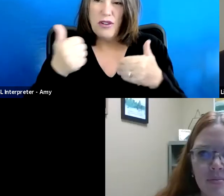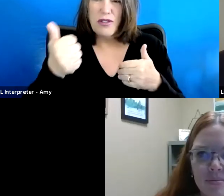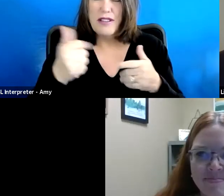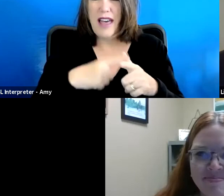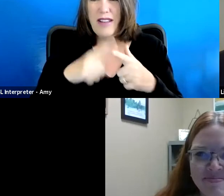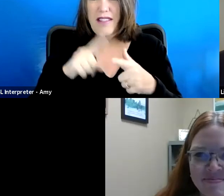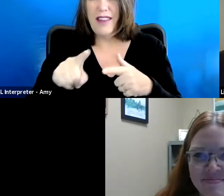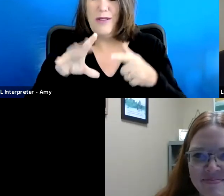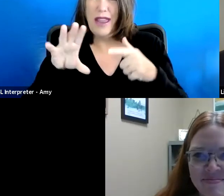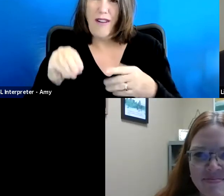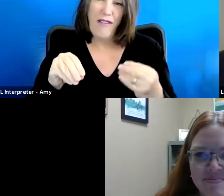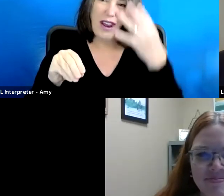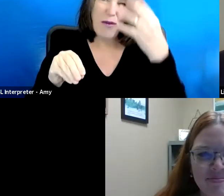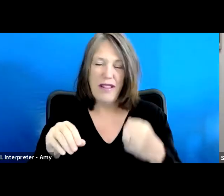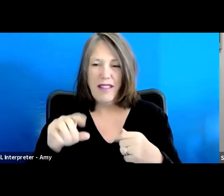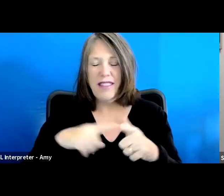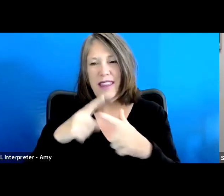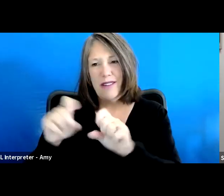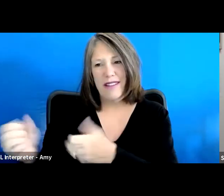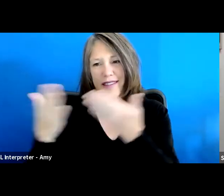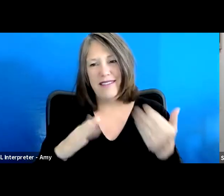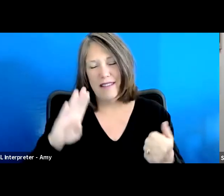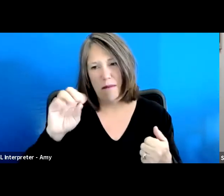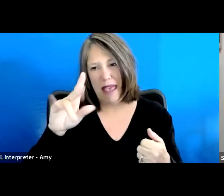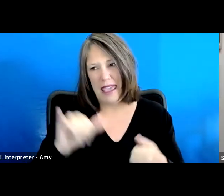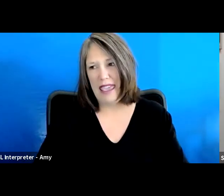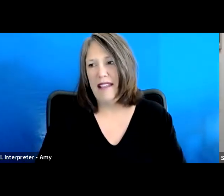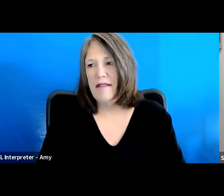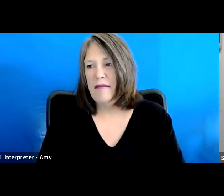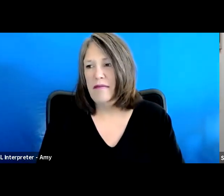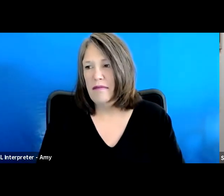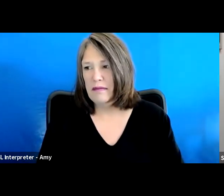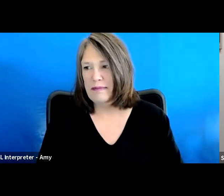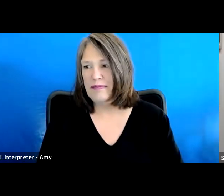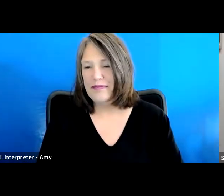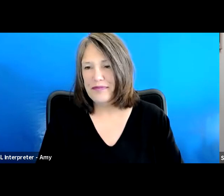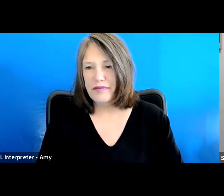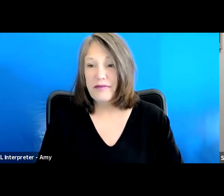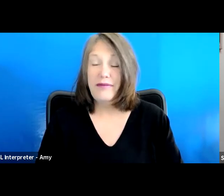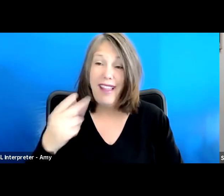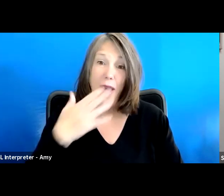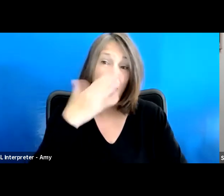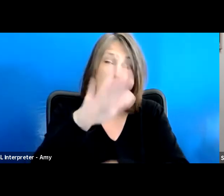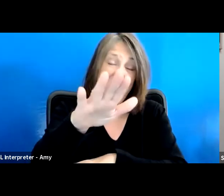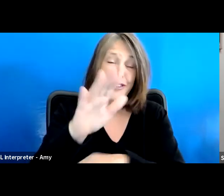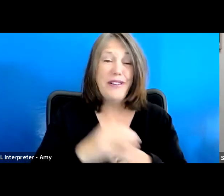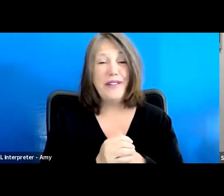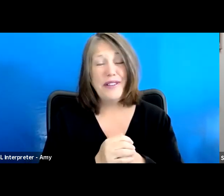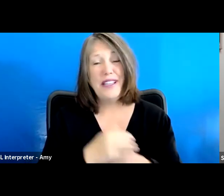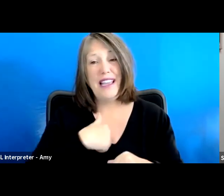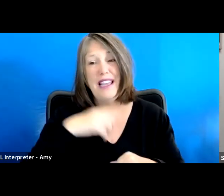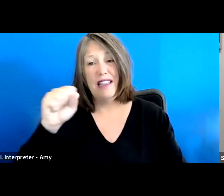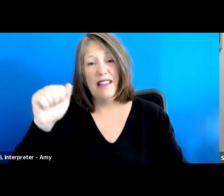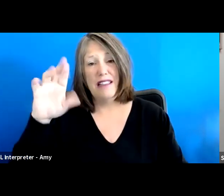can bring Becky on too. Well, good afternoon, everyone. I am